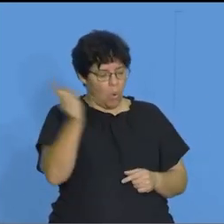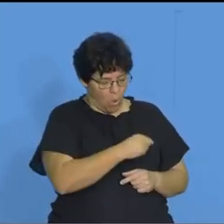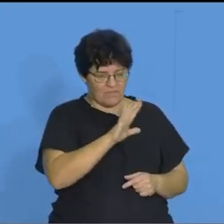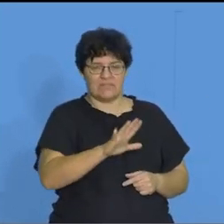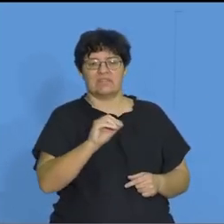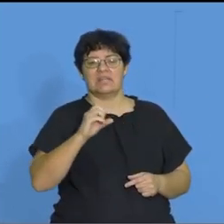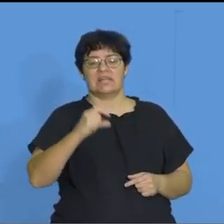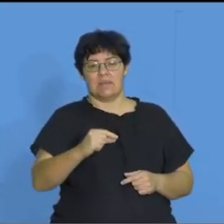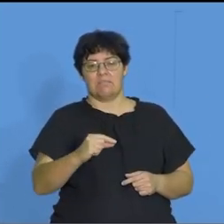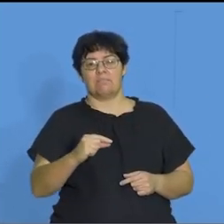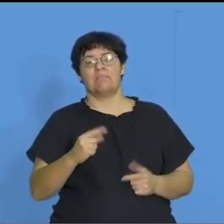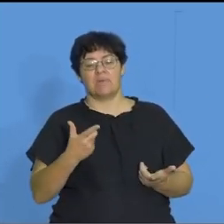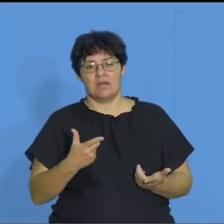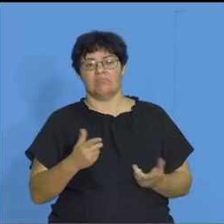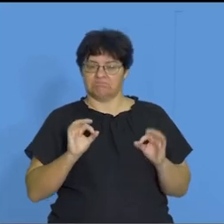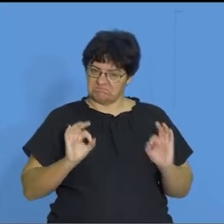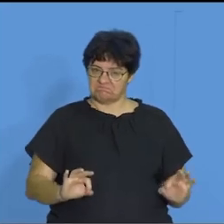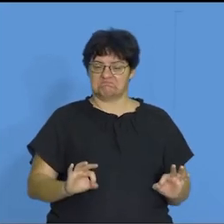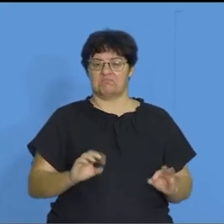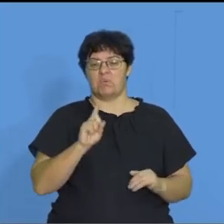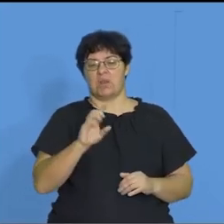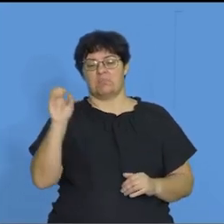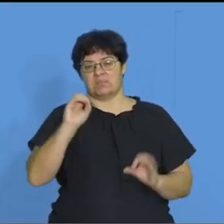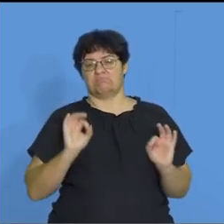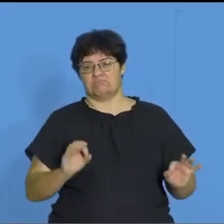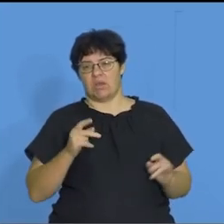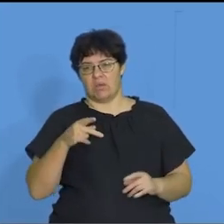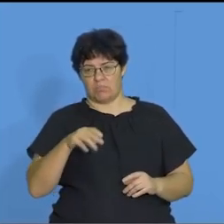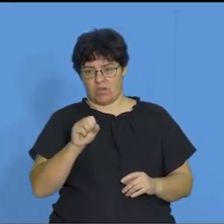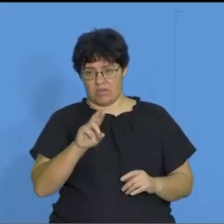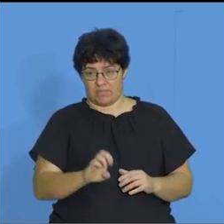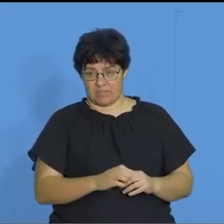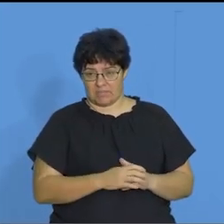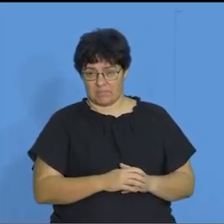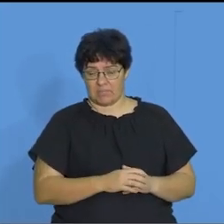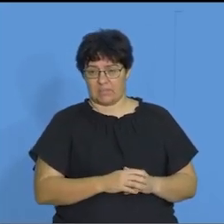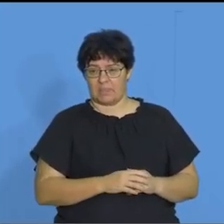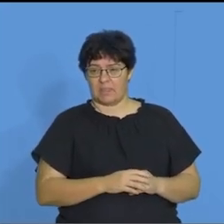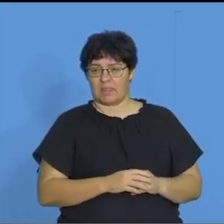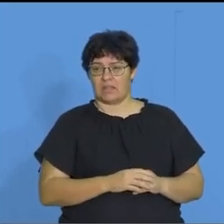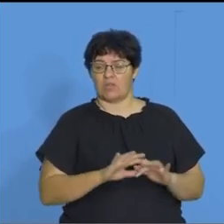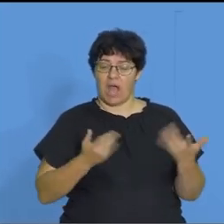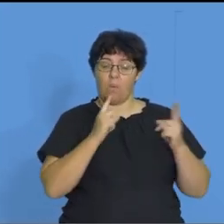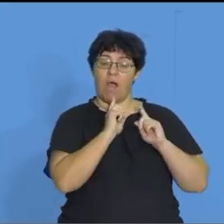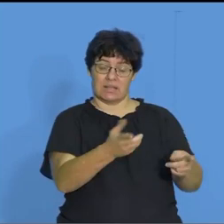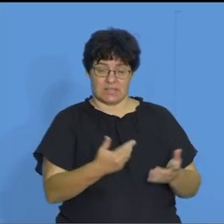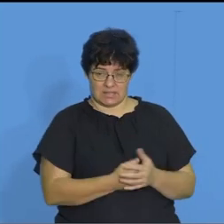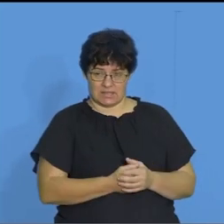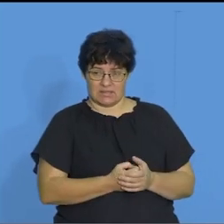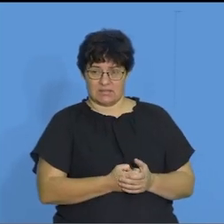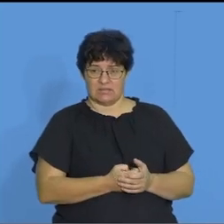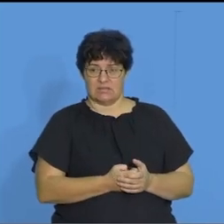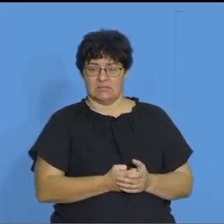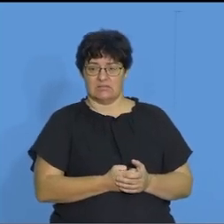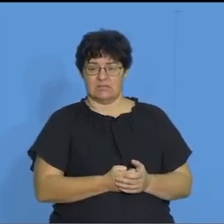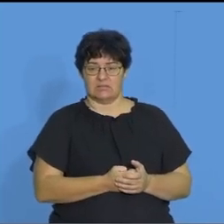actually the pure substance, which is calcium carbonate, right? So that's the first question. Now, how then do we answer that? We will use